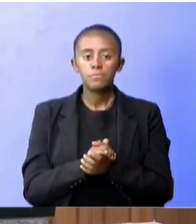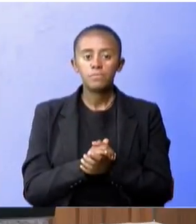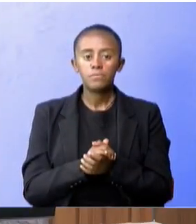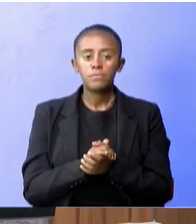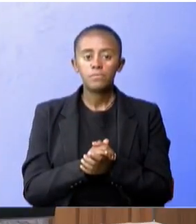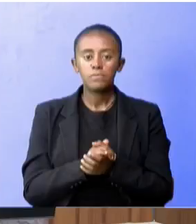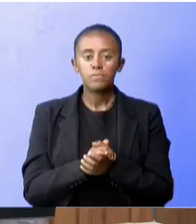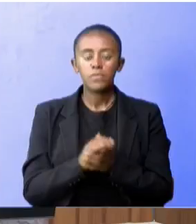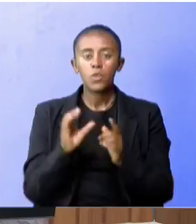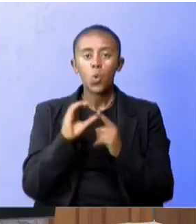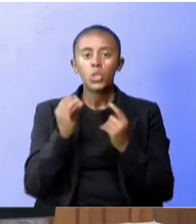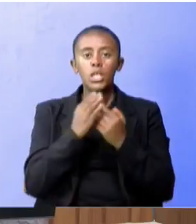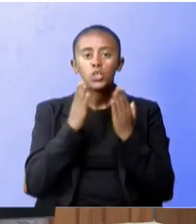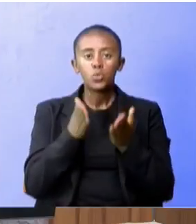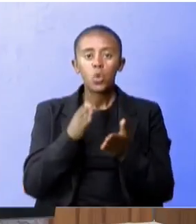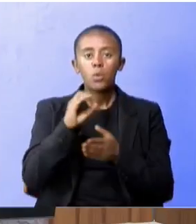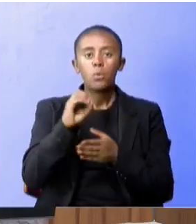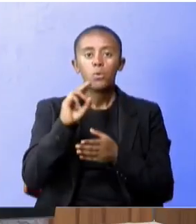contextual